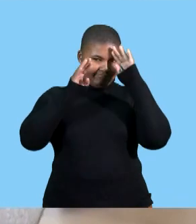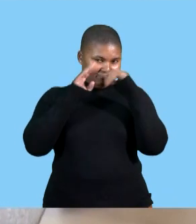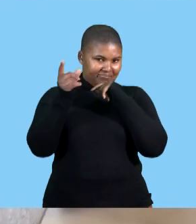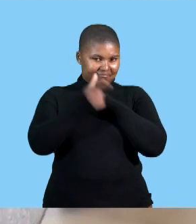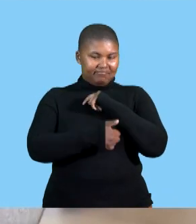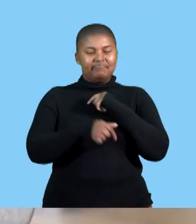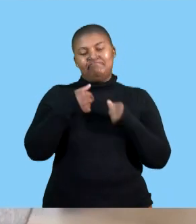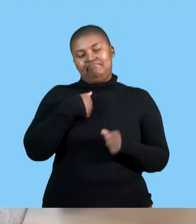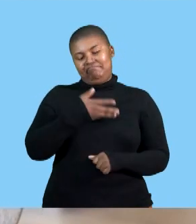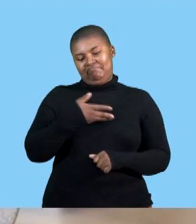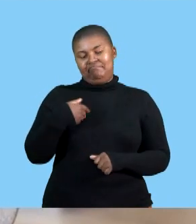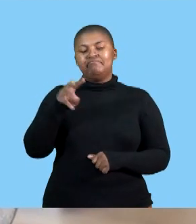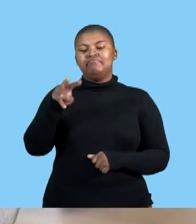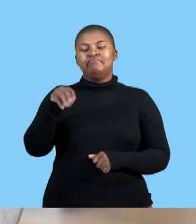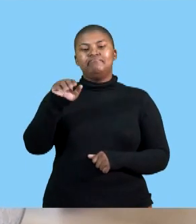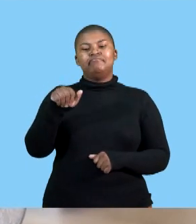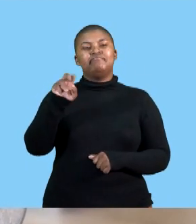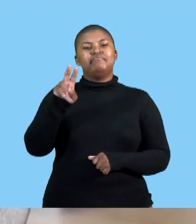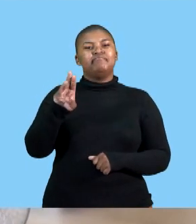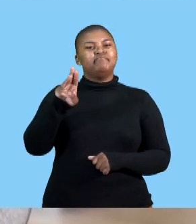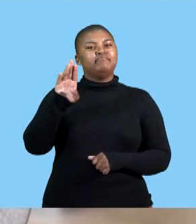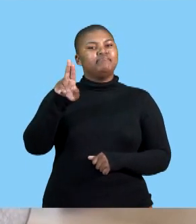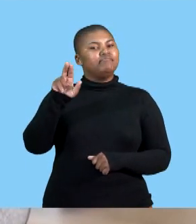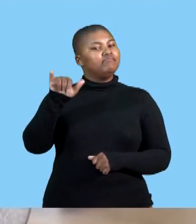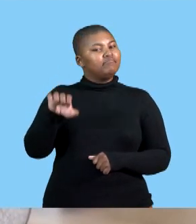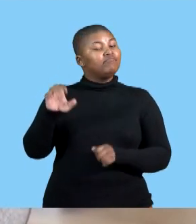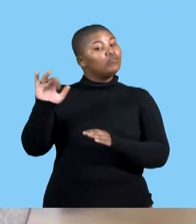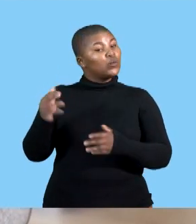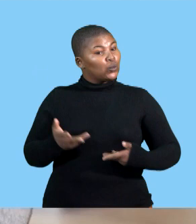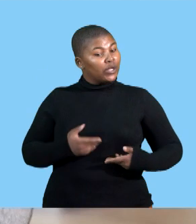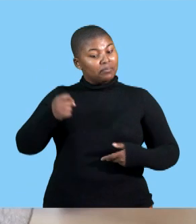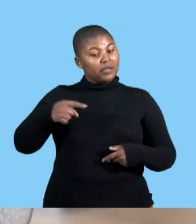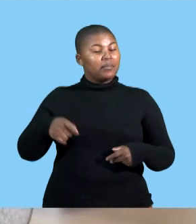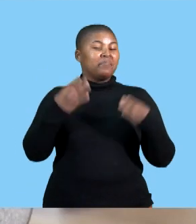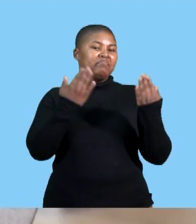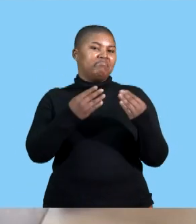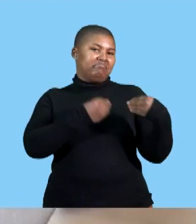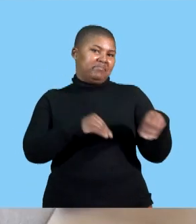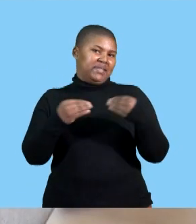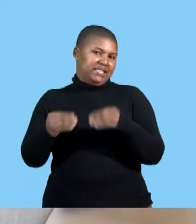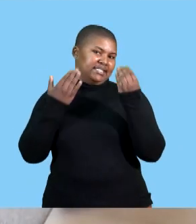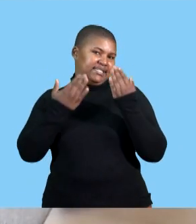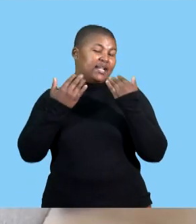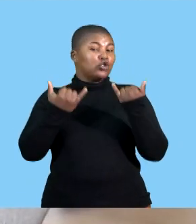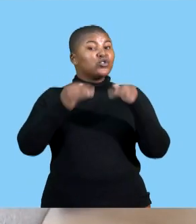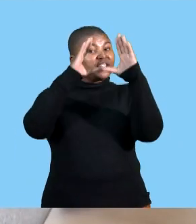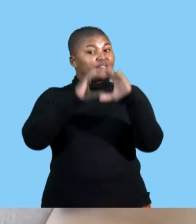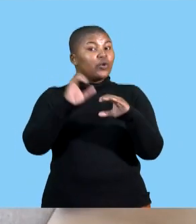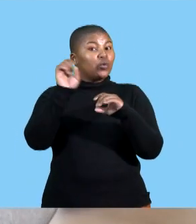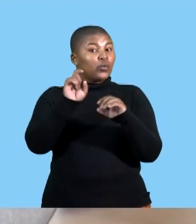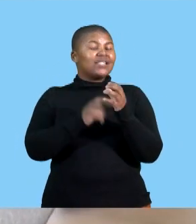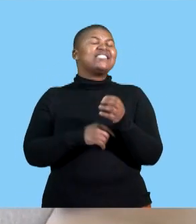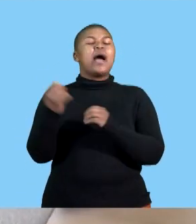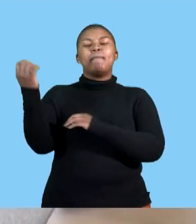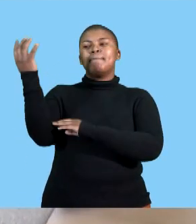Good day, everybody. My name is Ms. Mabue. I welcome you to today's Grade 10 Business Studies lesson. And for today, we'll be focusing